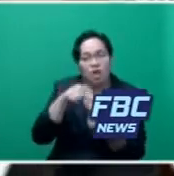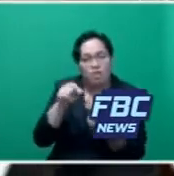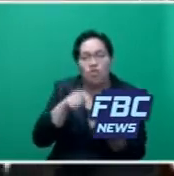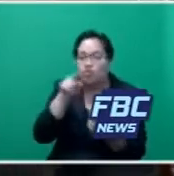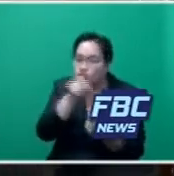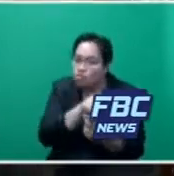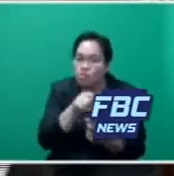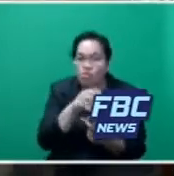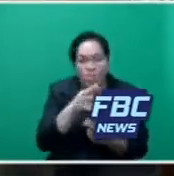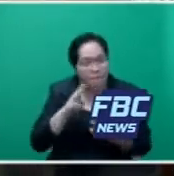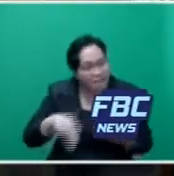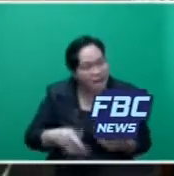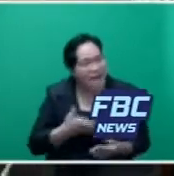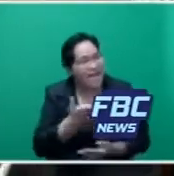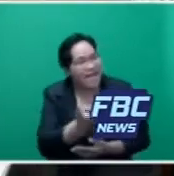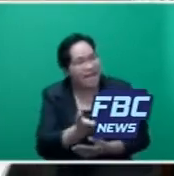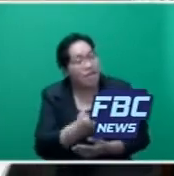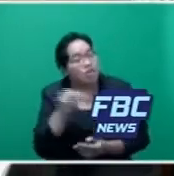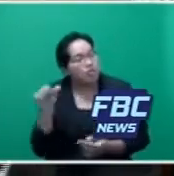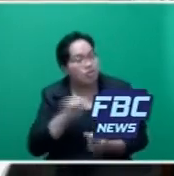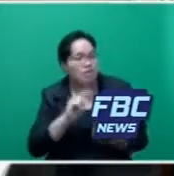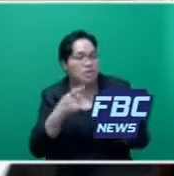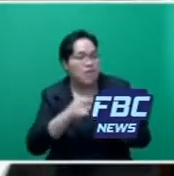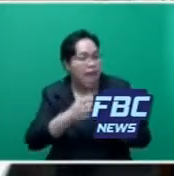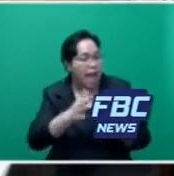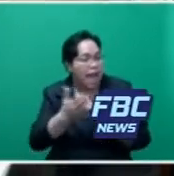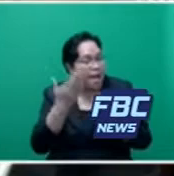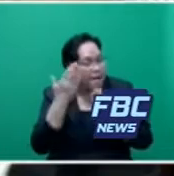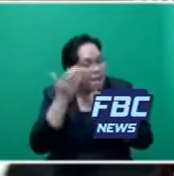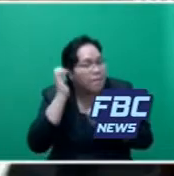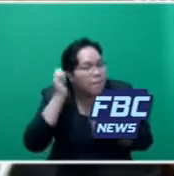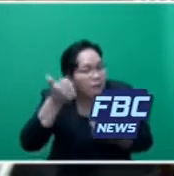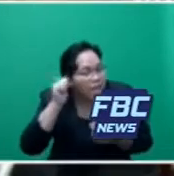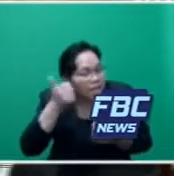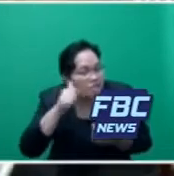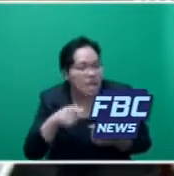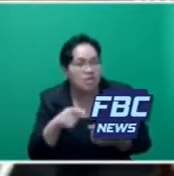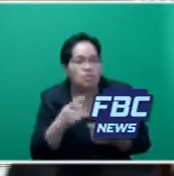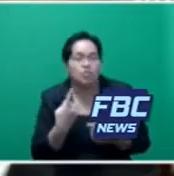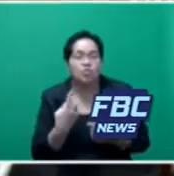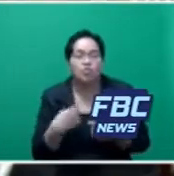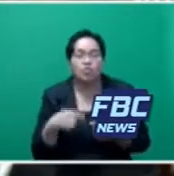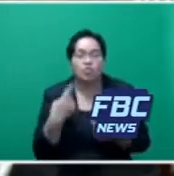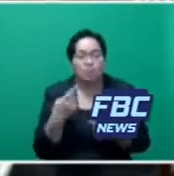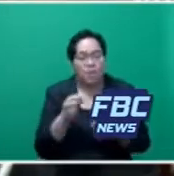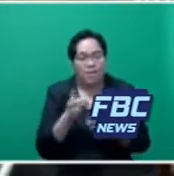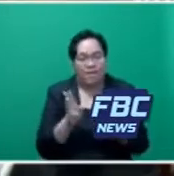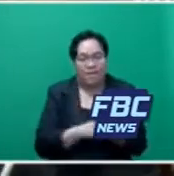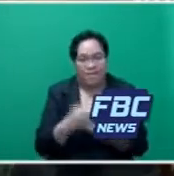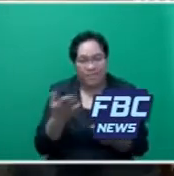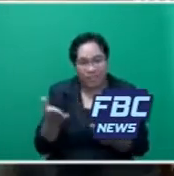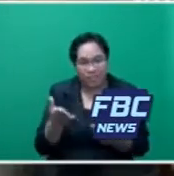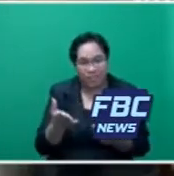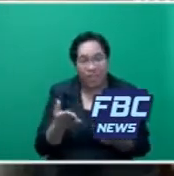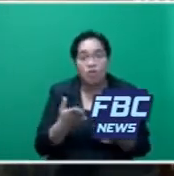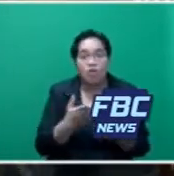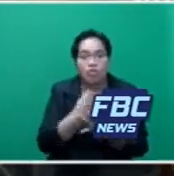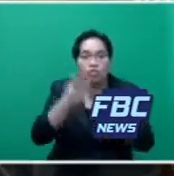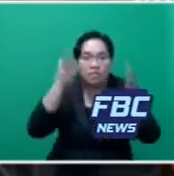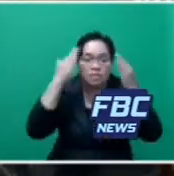You either apologize to the honourable Prime Minister through the honourable